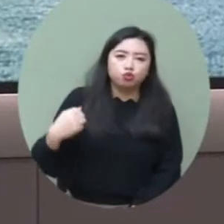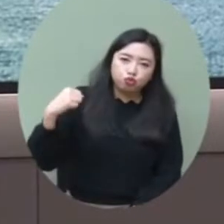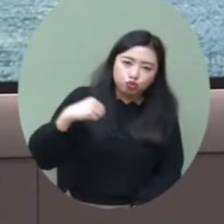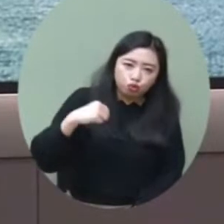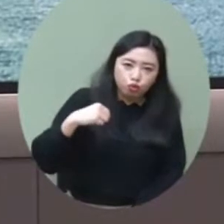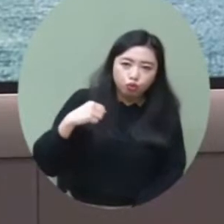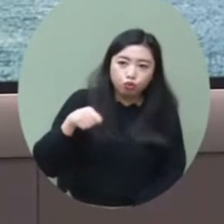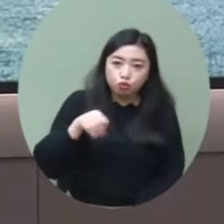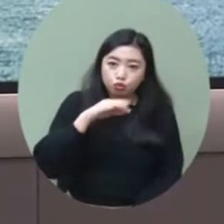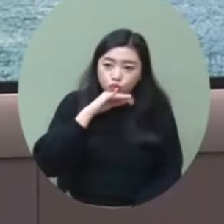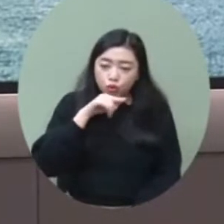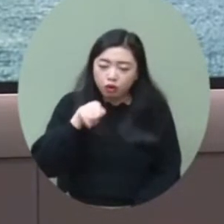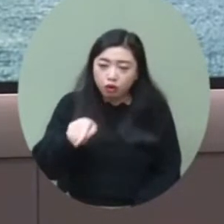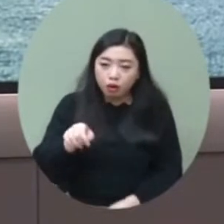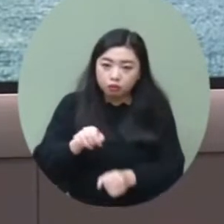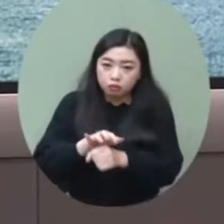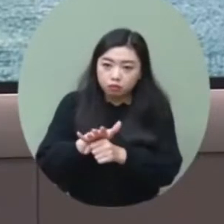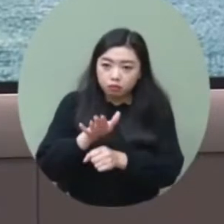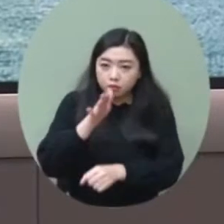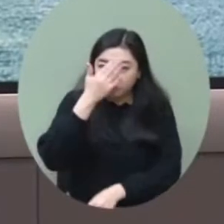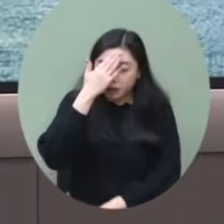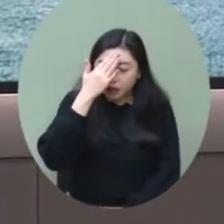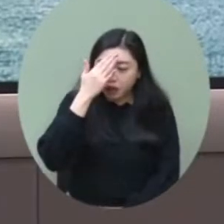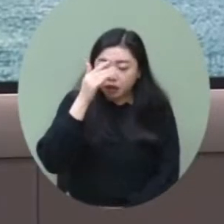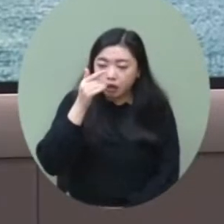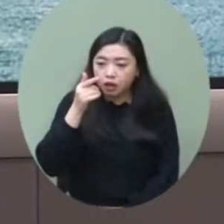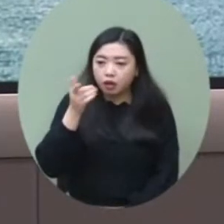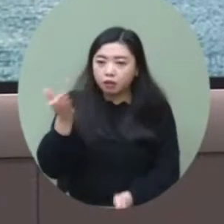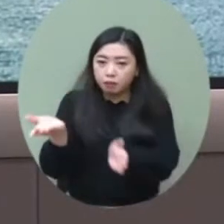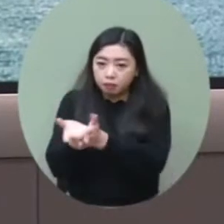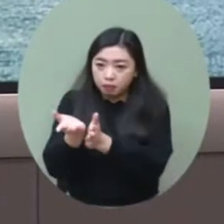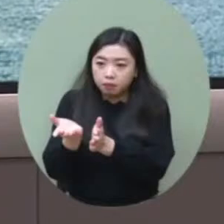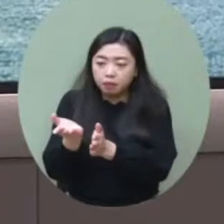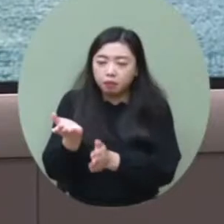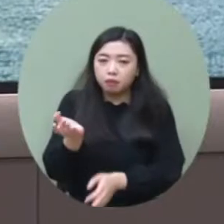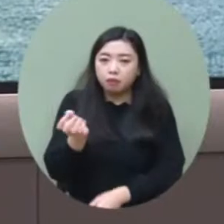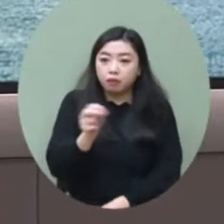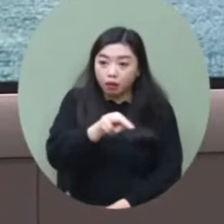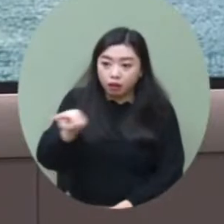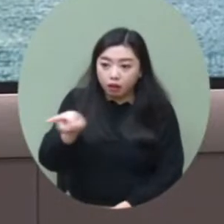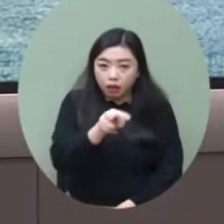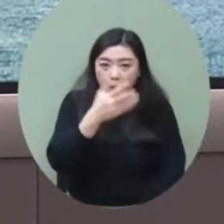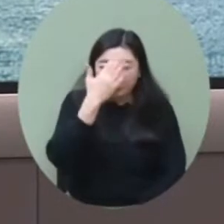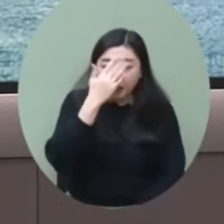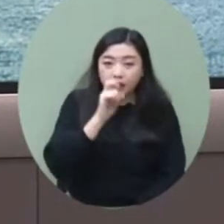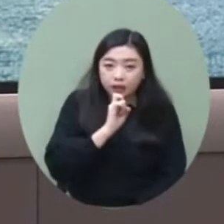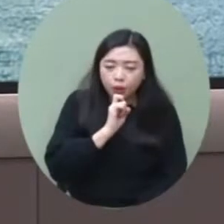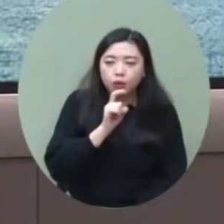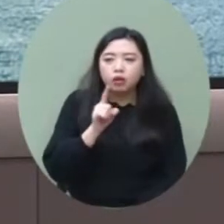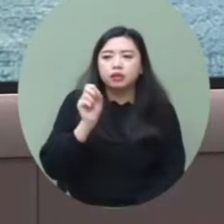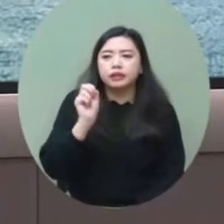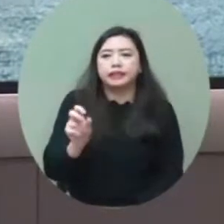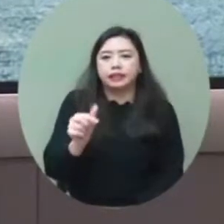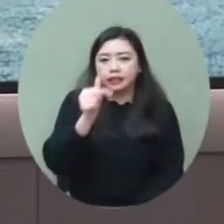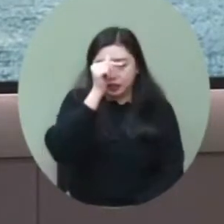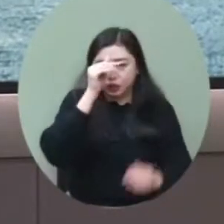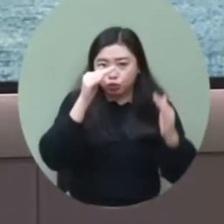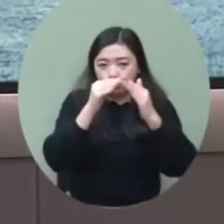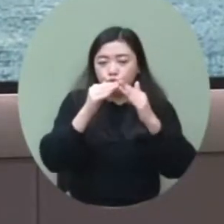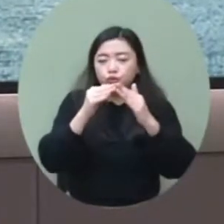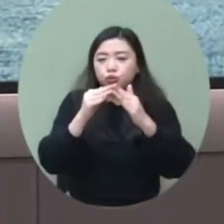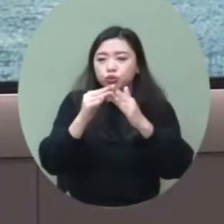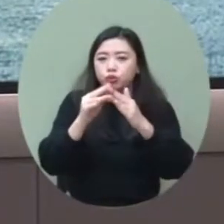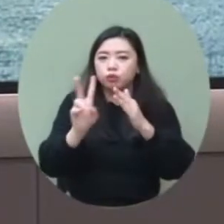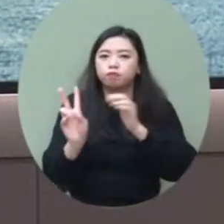to, so that the parents can give care to the children. However, as you all know, there are